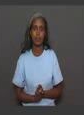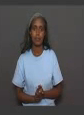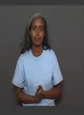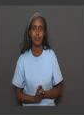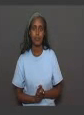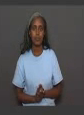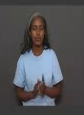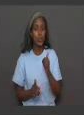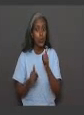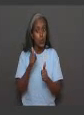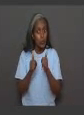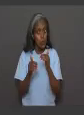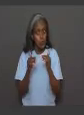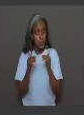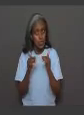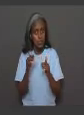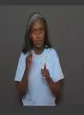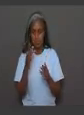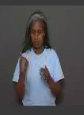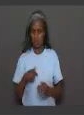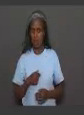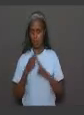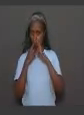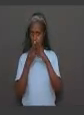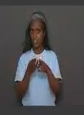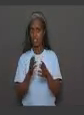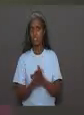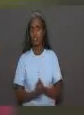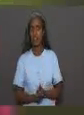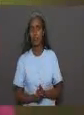5,050, which is our answer.